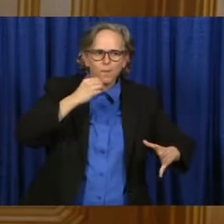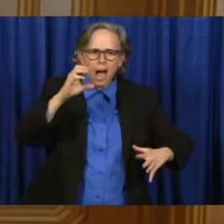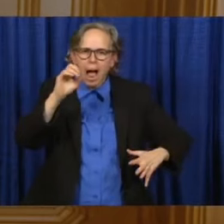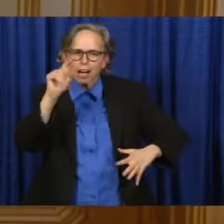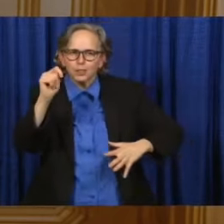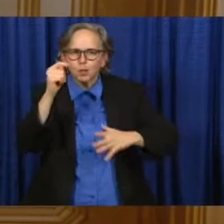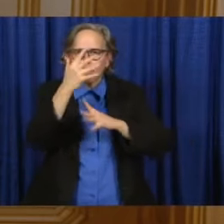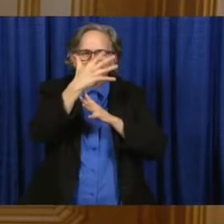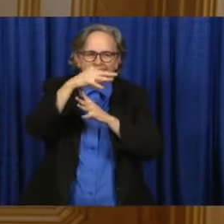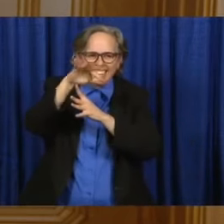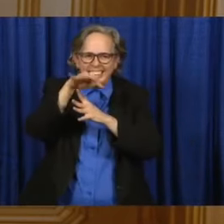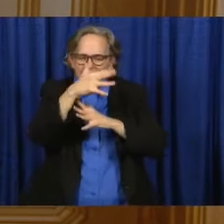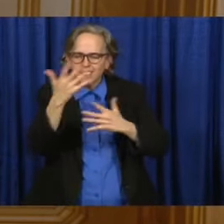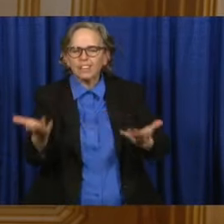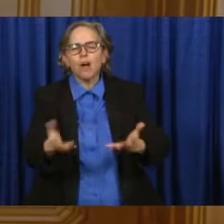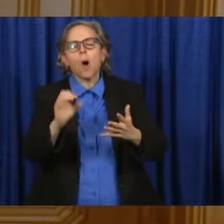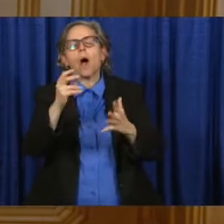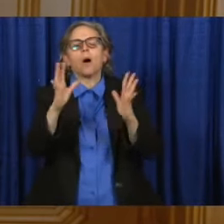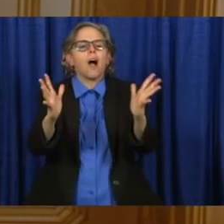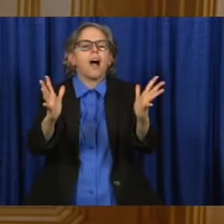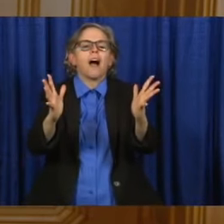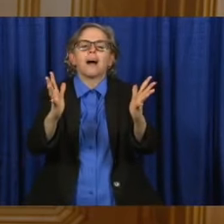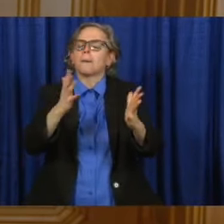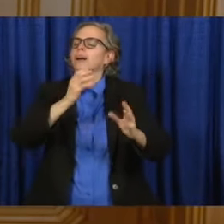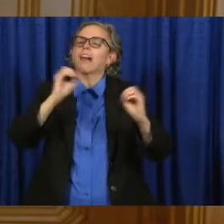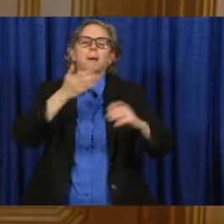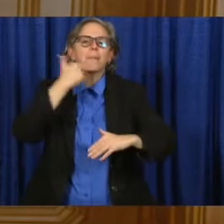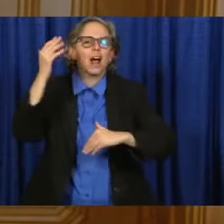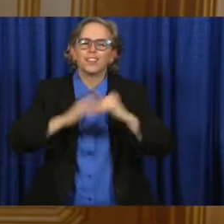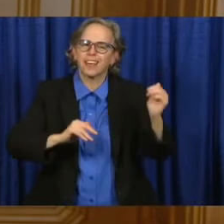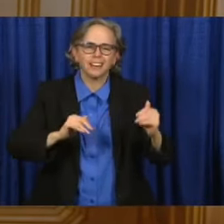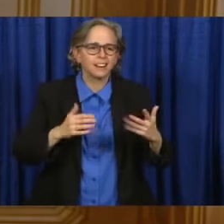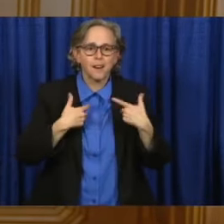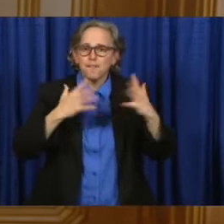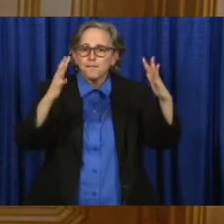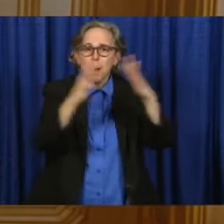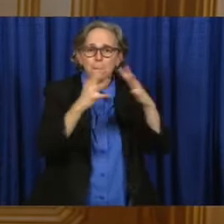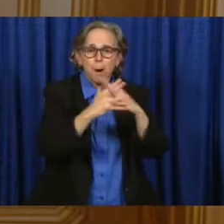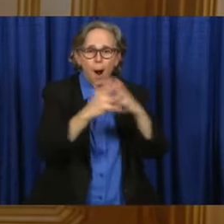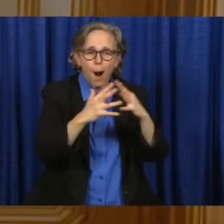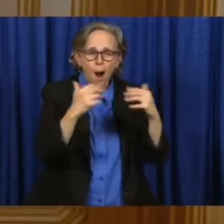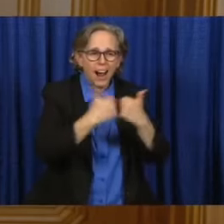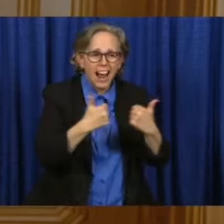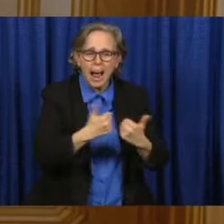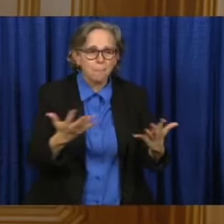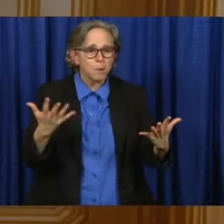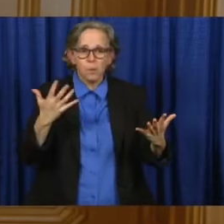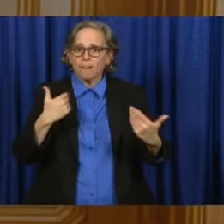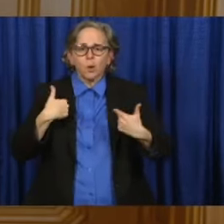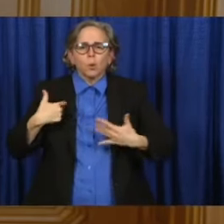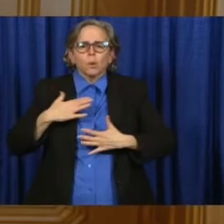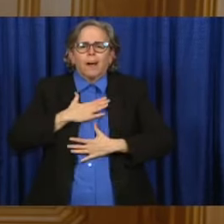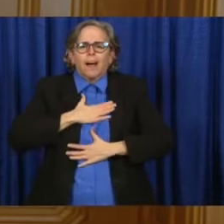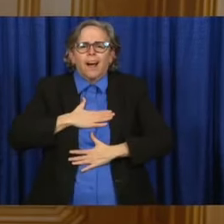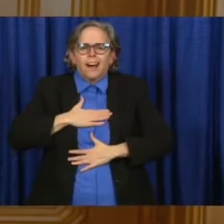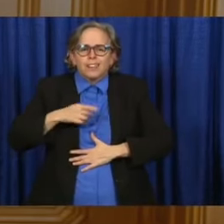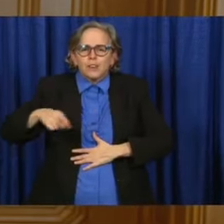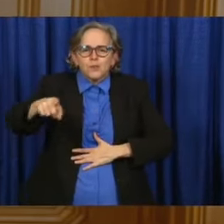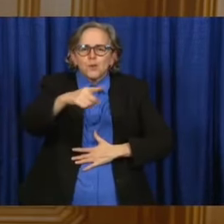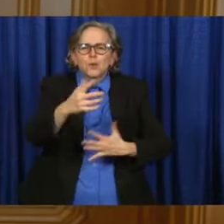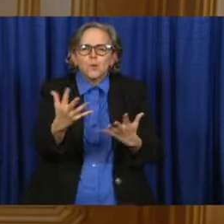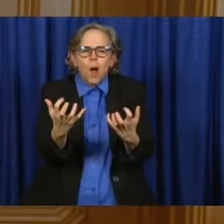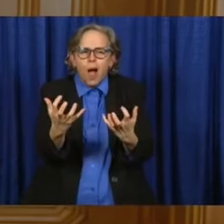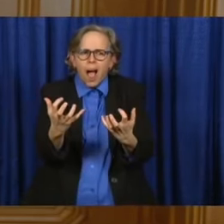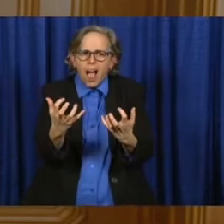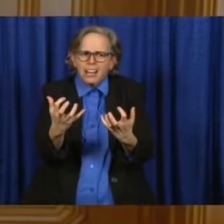better. Football in the fall, whatever you like to do, this is just a great place to live.